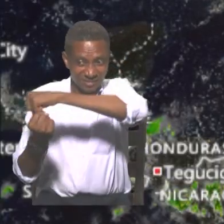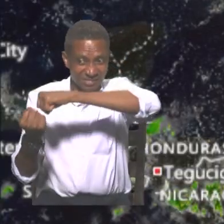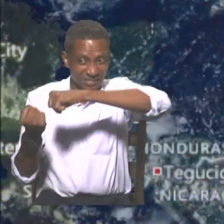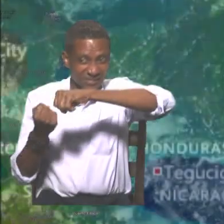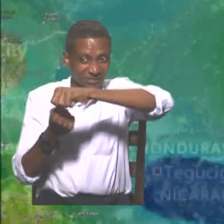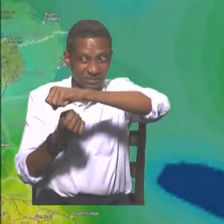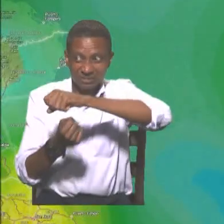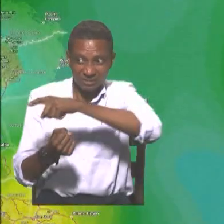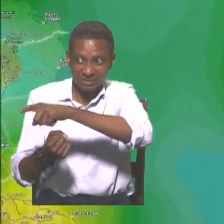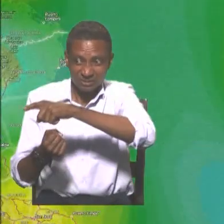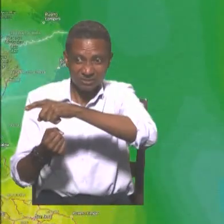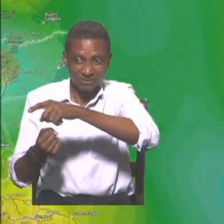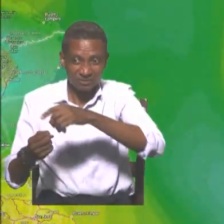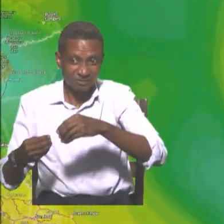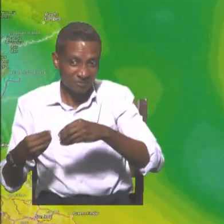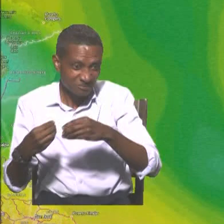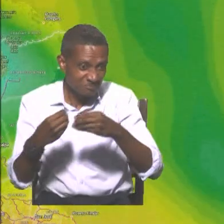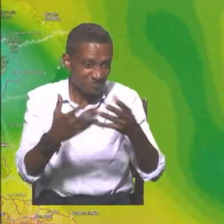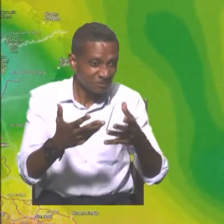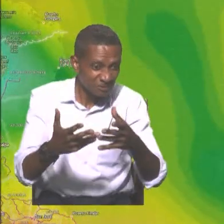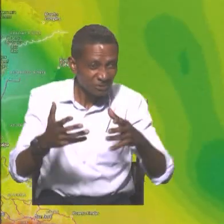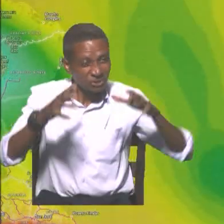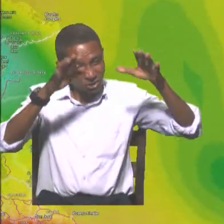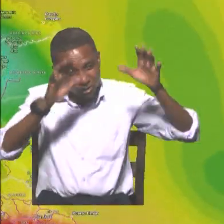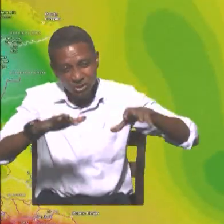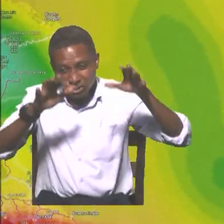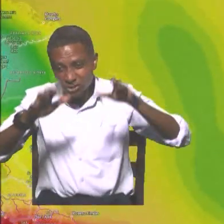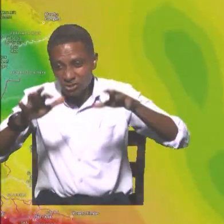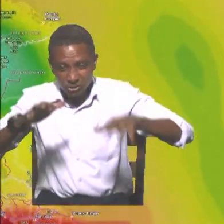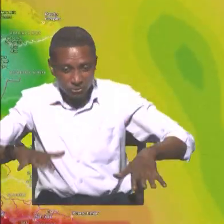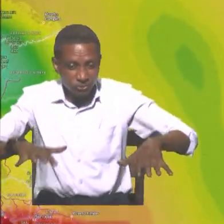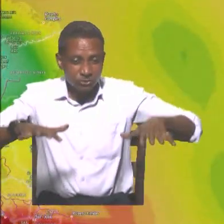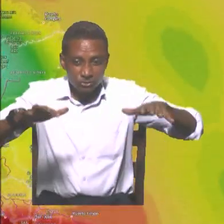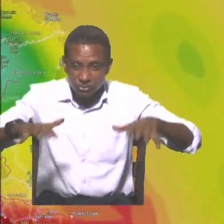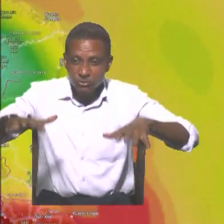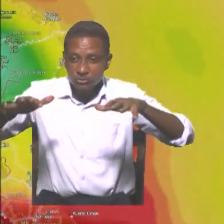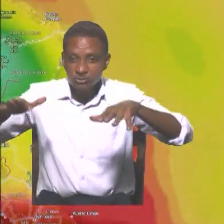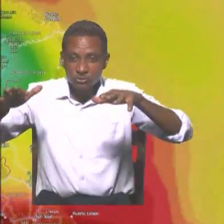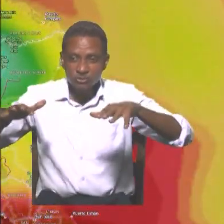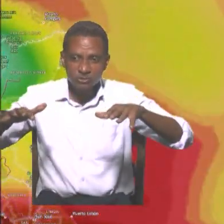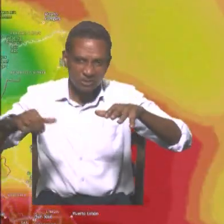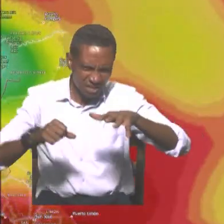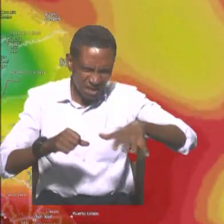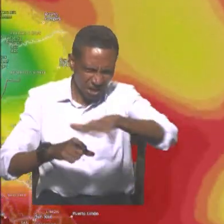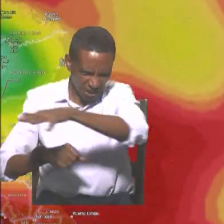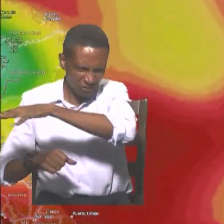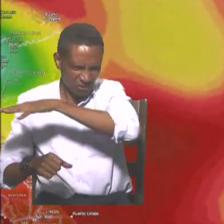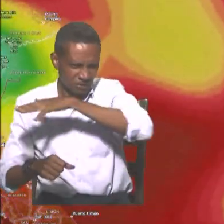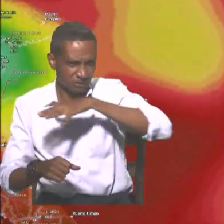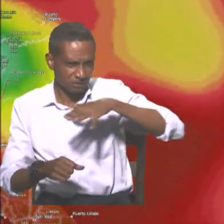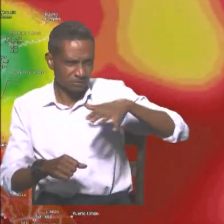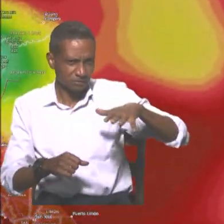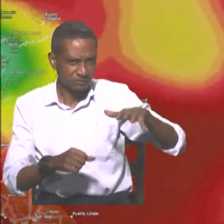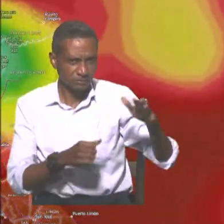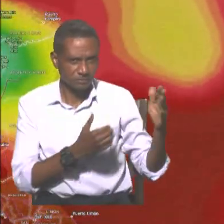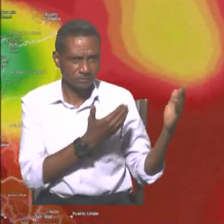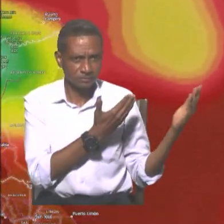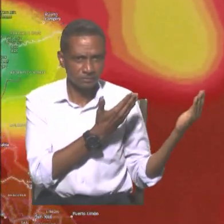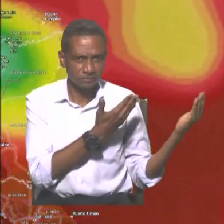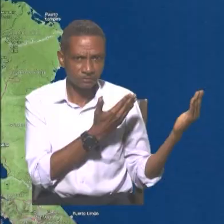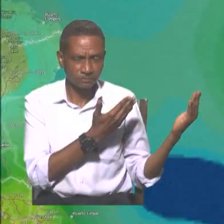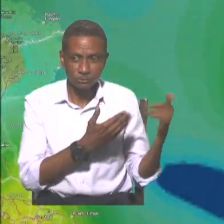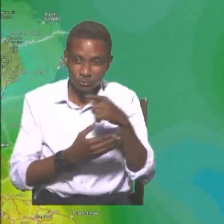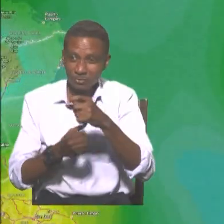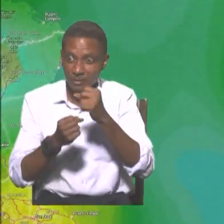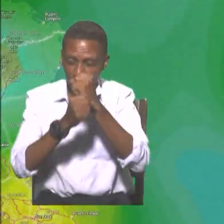has already brought widespread rainfall and flooding across these areas. Now, imagine a hurricane sitting over the